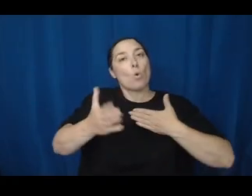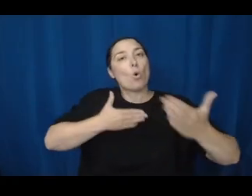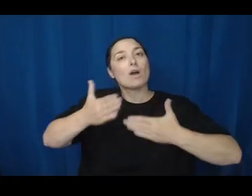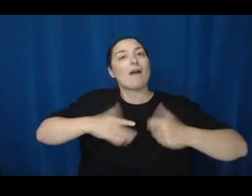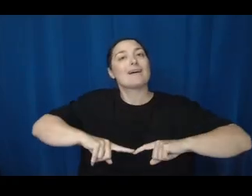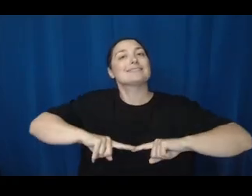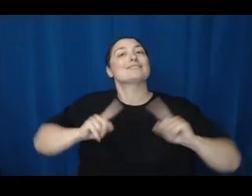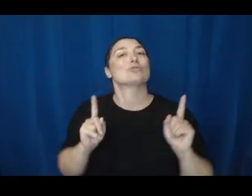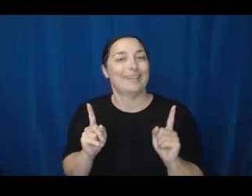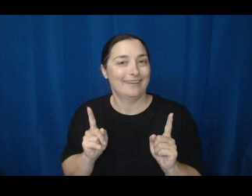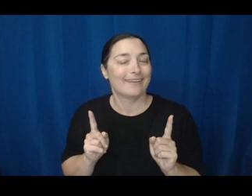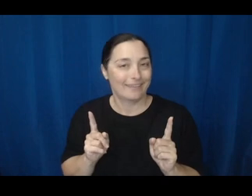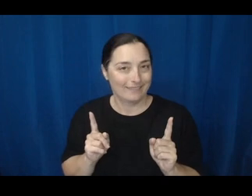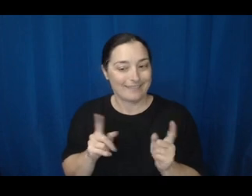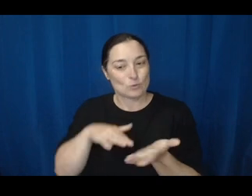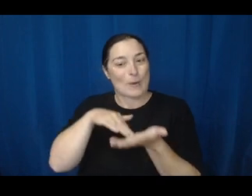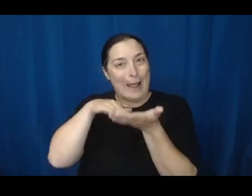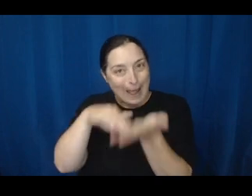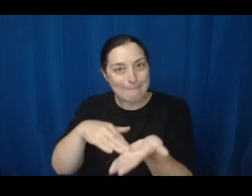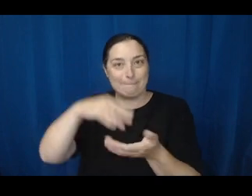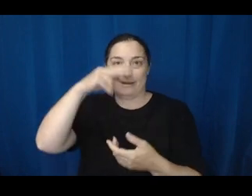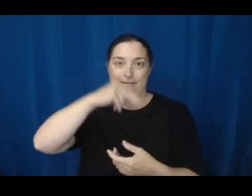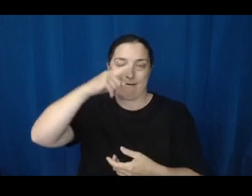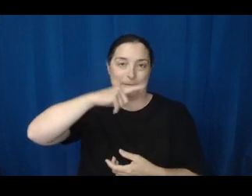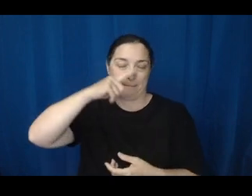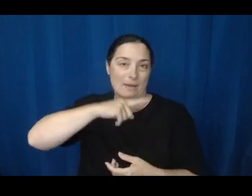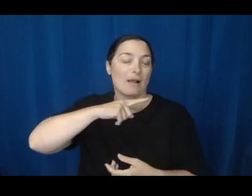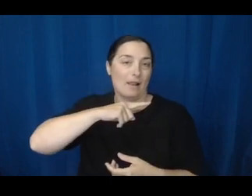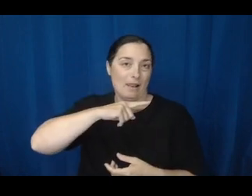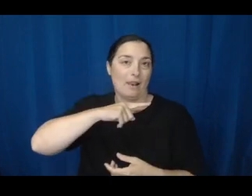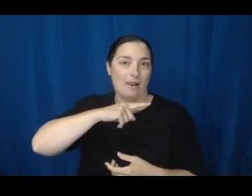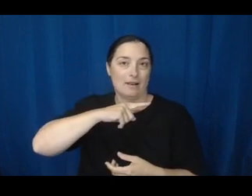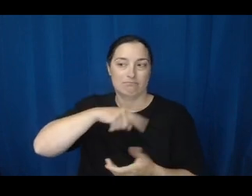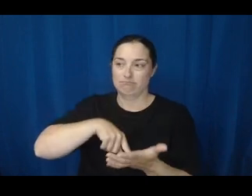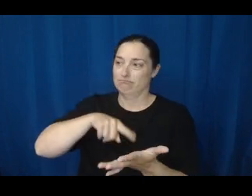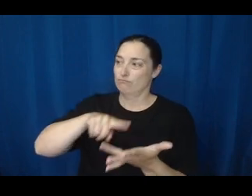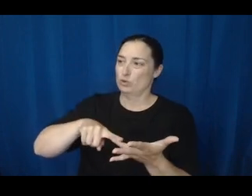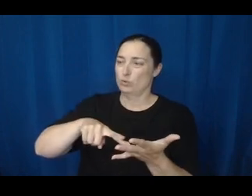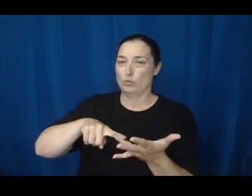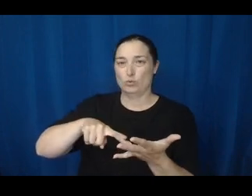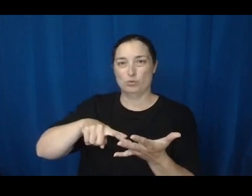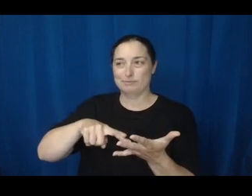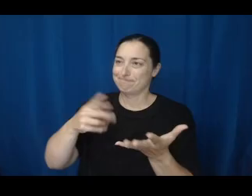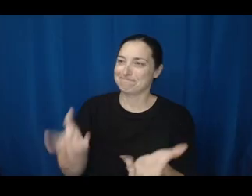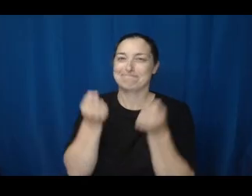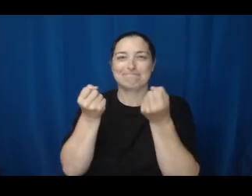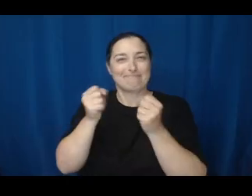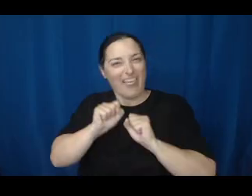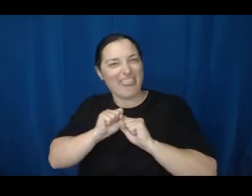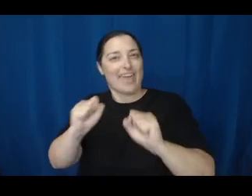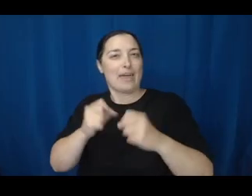helping young people like we have here to realize their talent and passion.